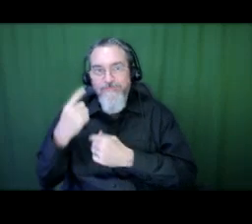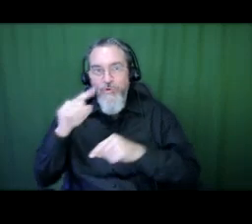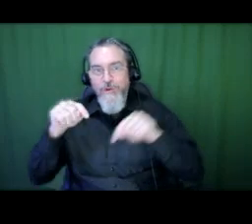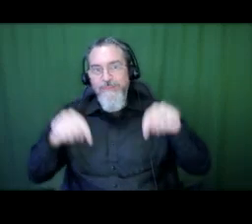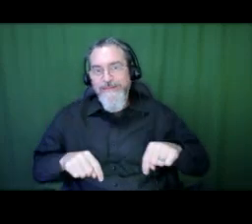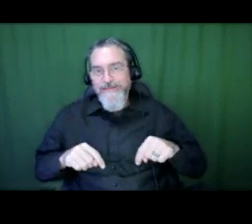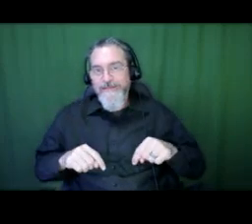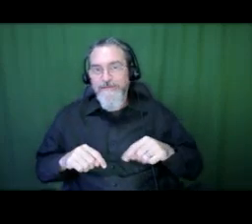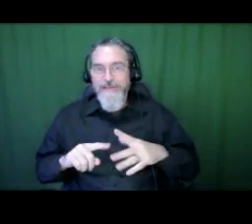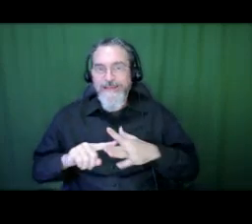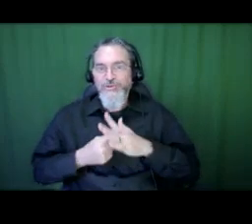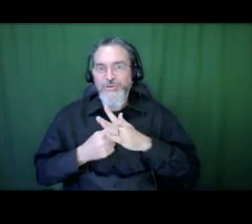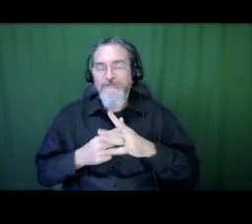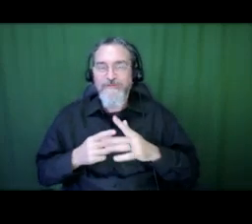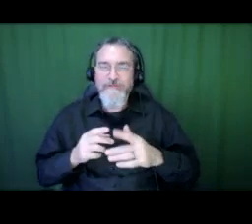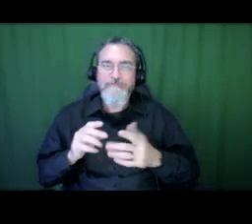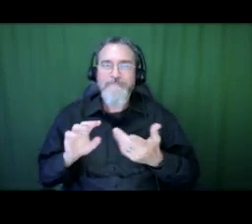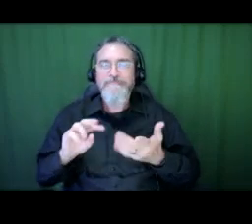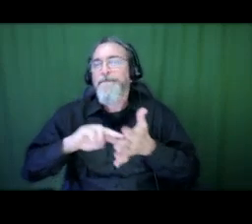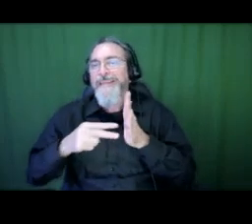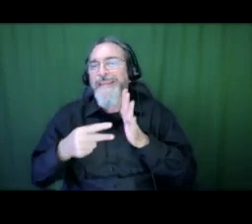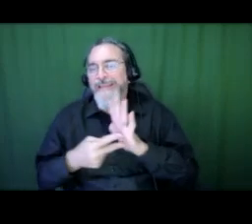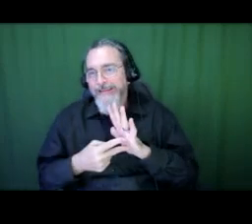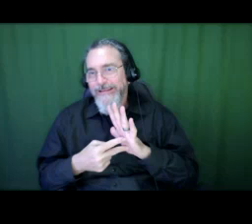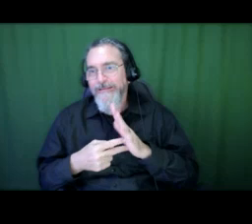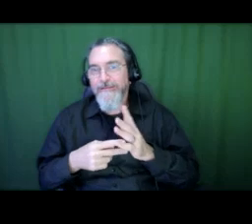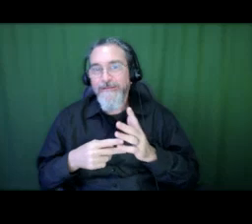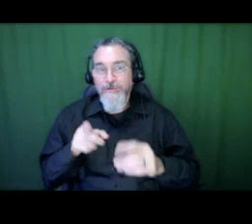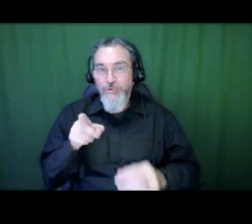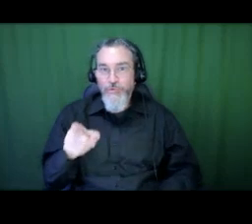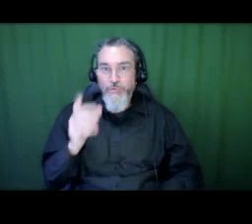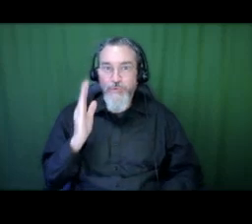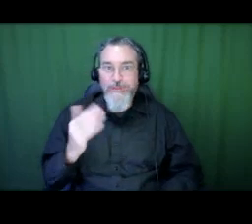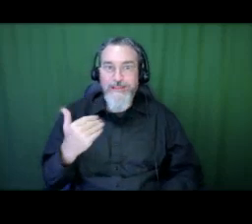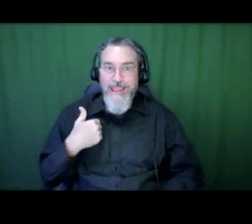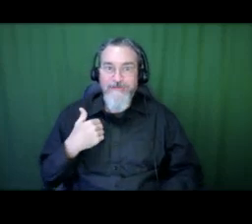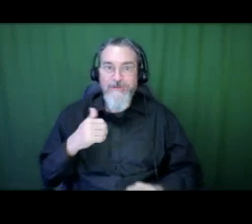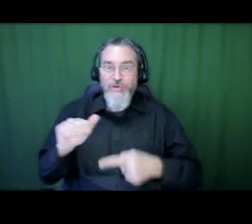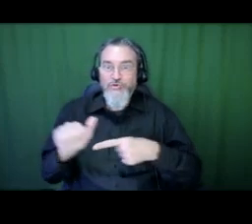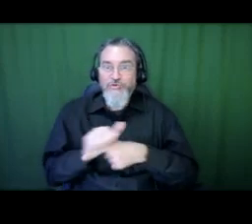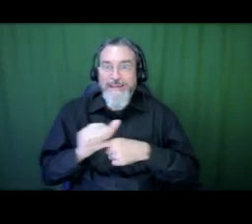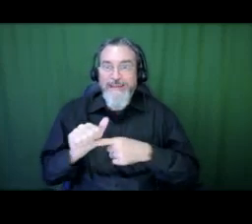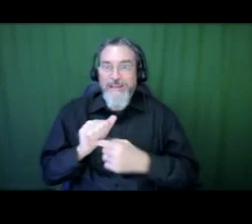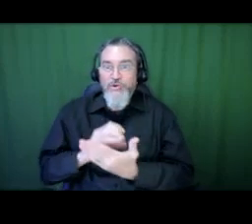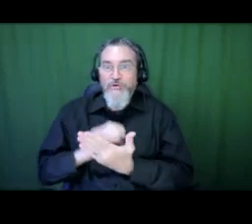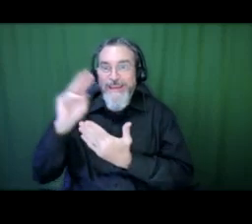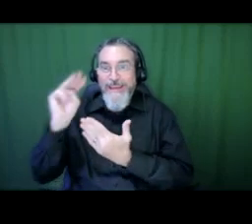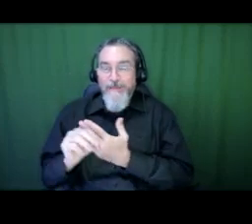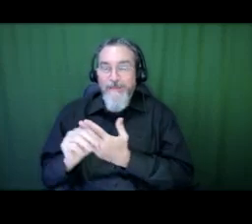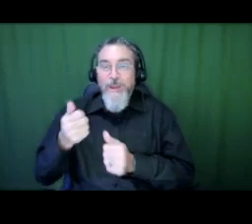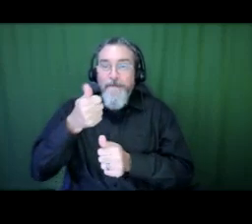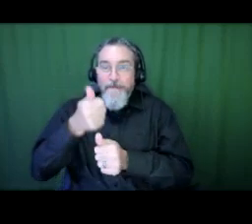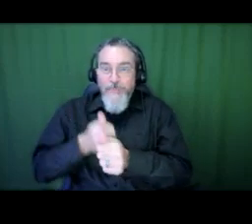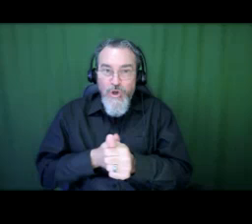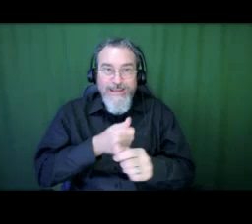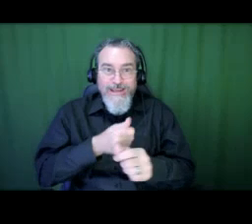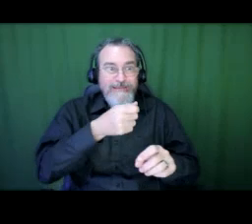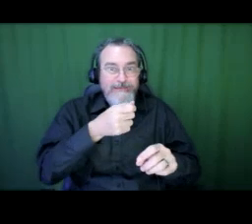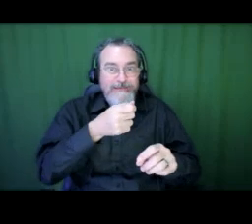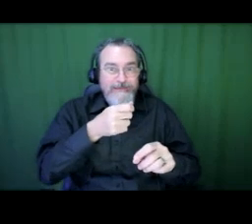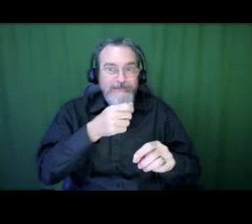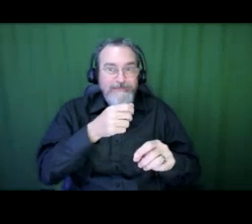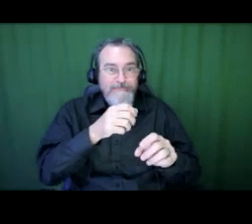words, meaning have a training curriculum per training entity? Yeah, so I can answer that question,